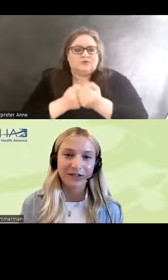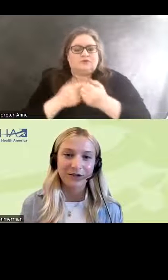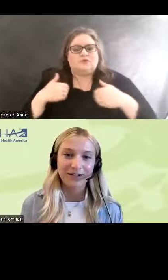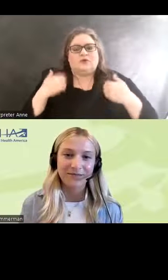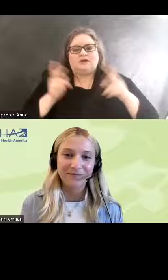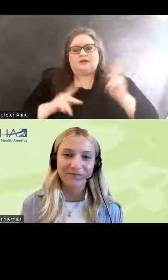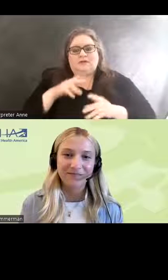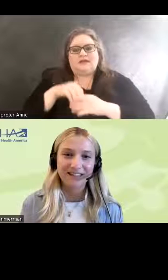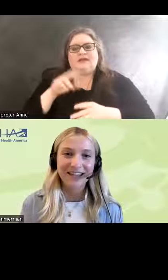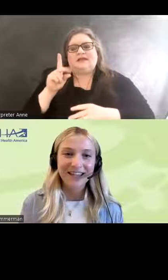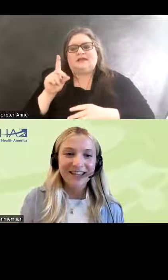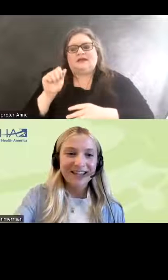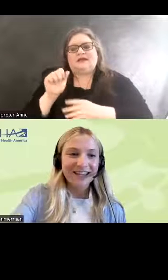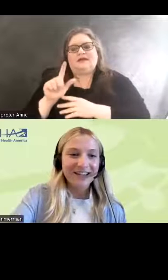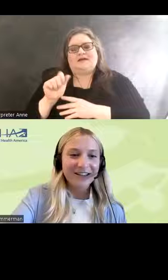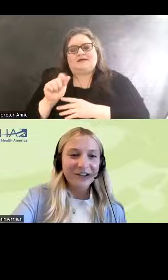School District.